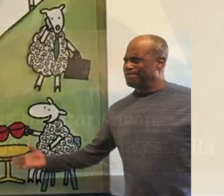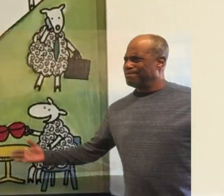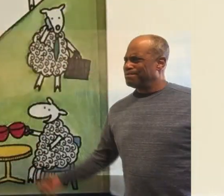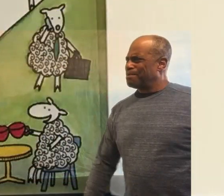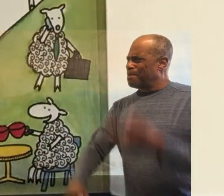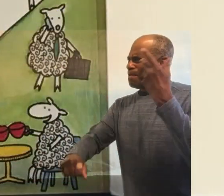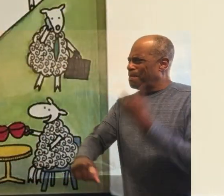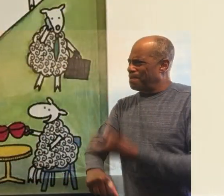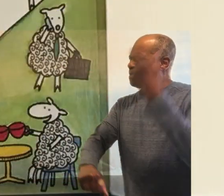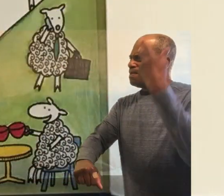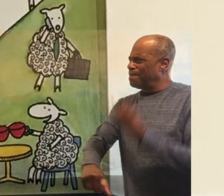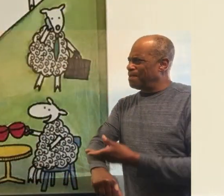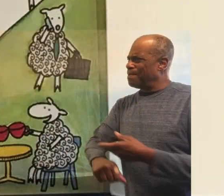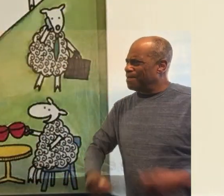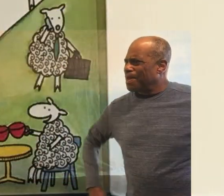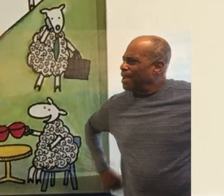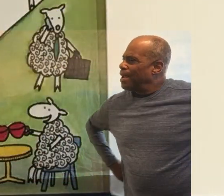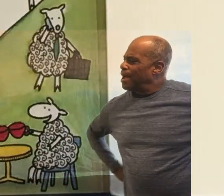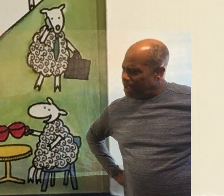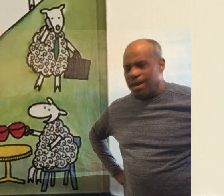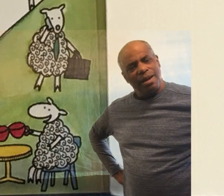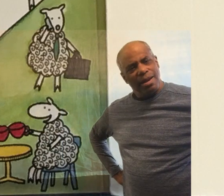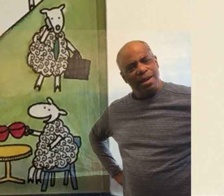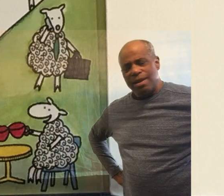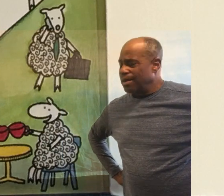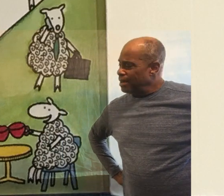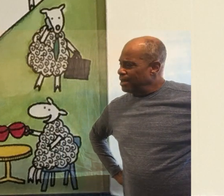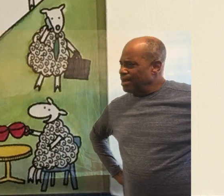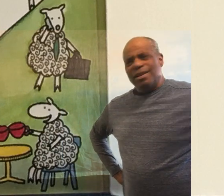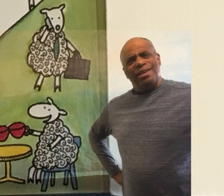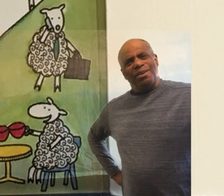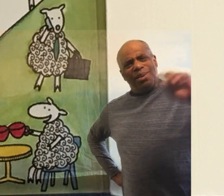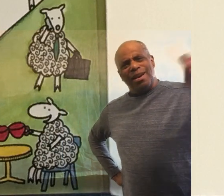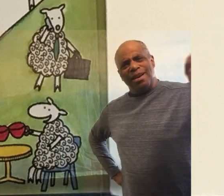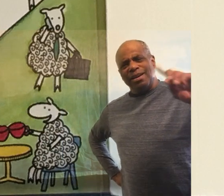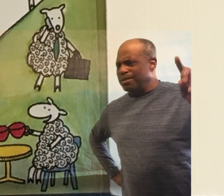But where is the green sheep?